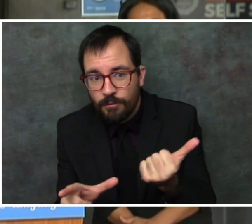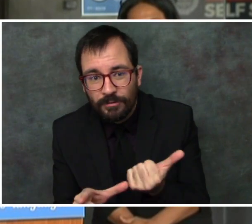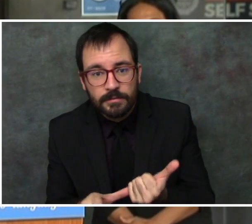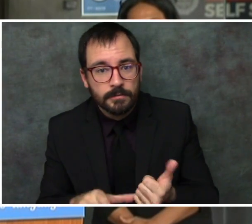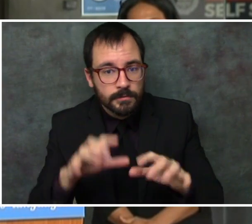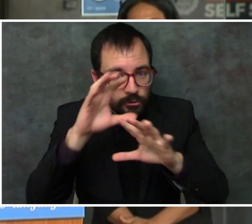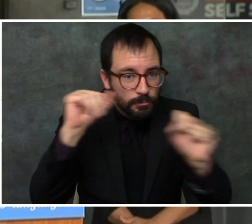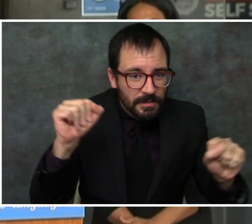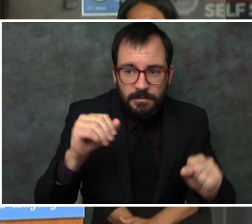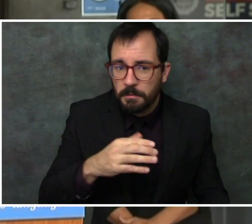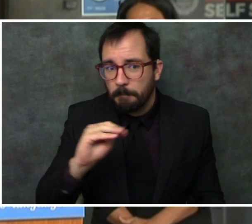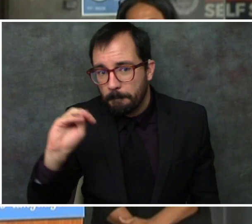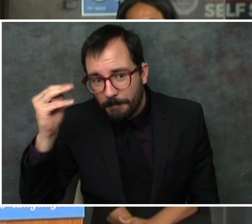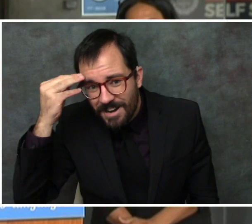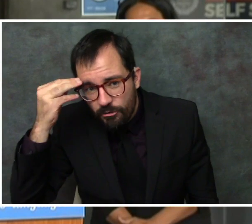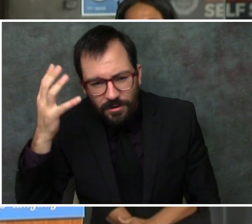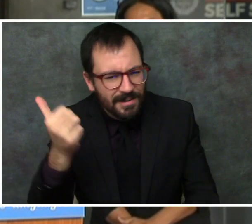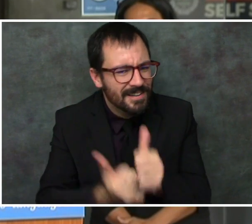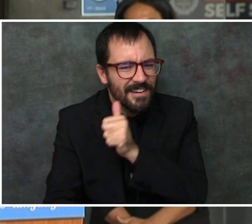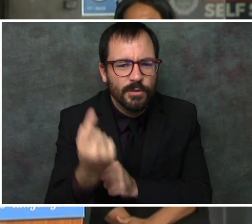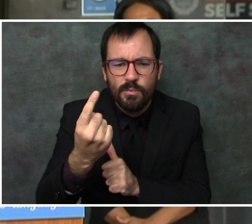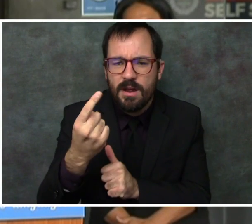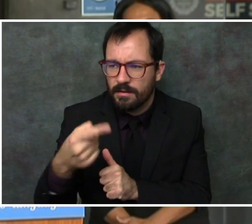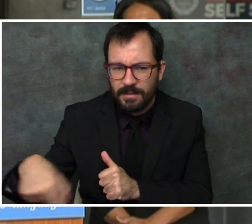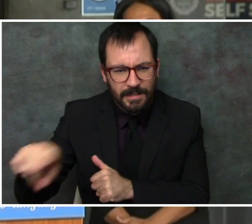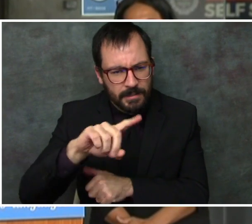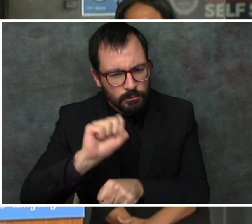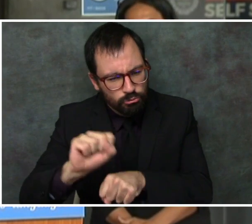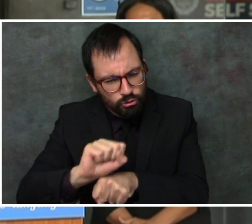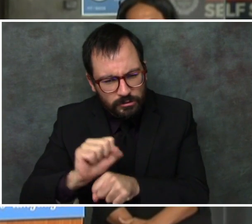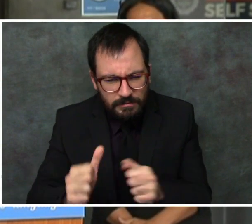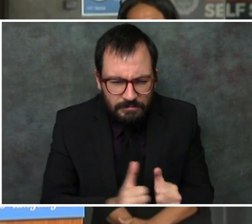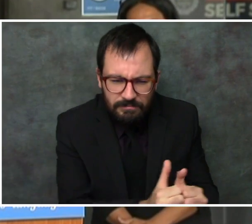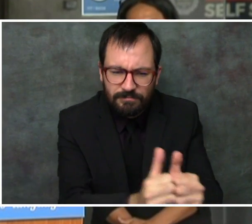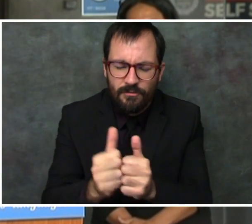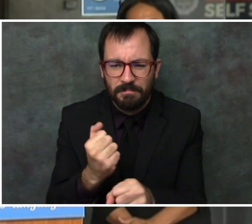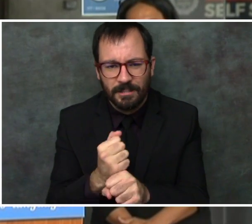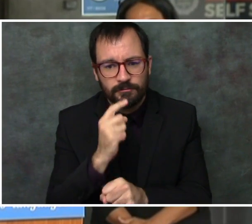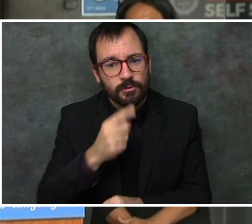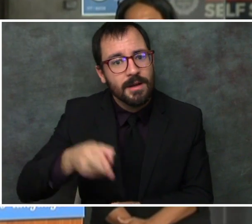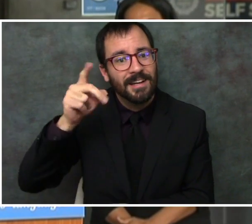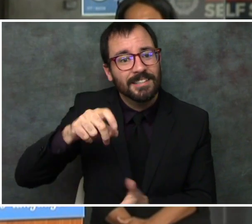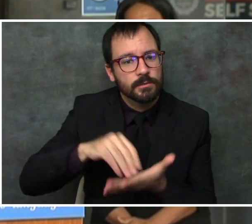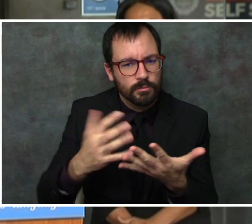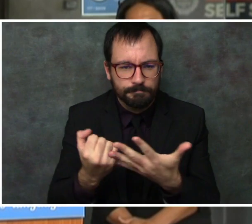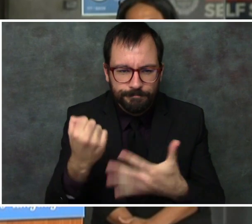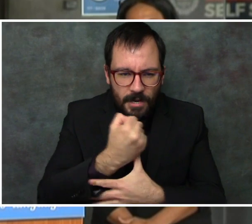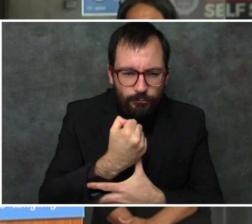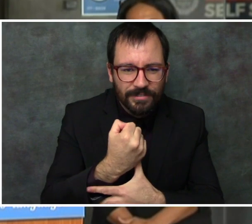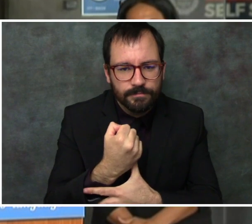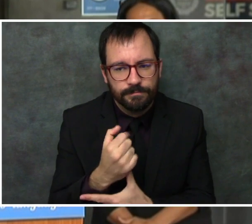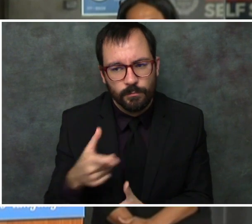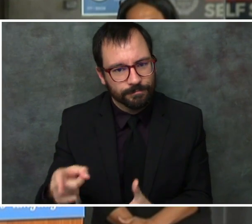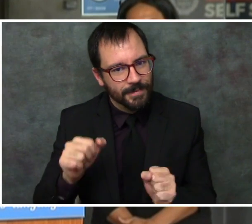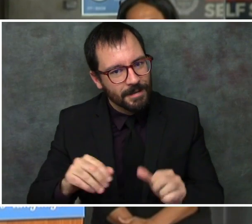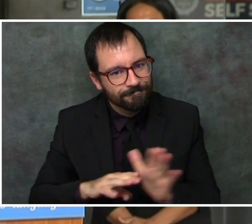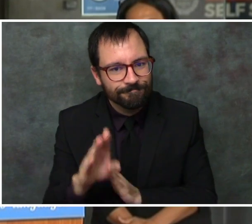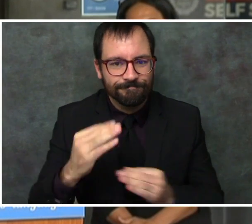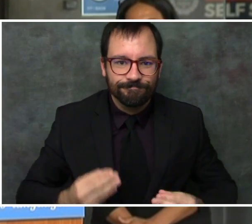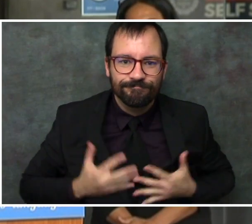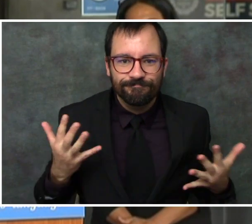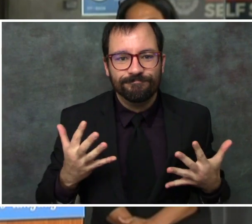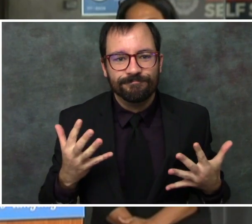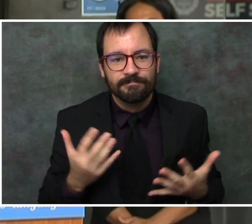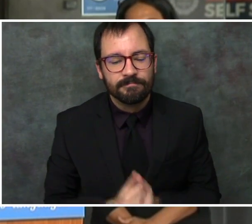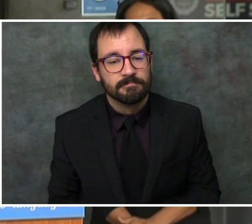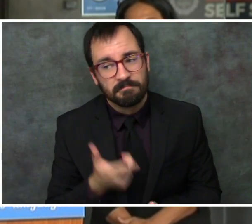that they get the services that they need to be able to survive and to thrive, because they cannot handle any more loss. They just cannot. Our families